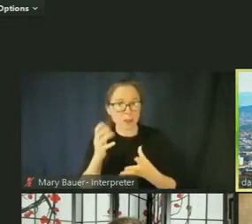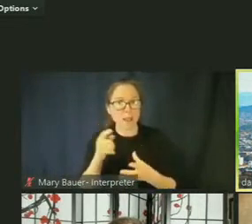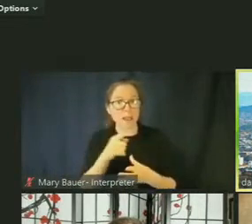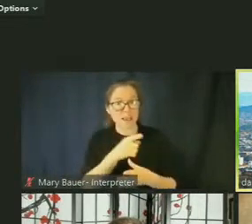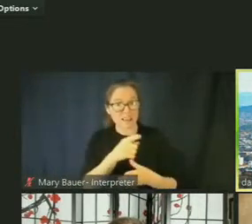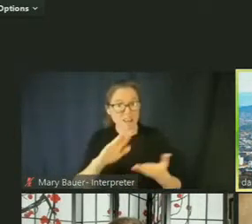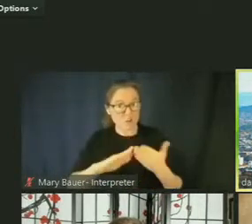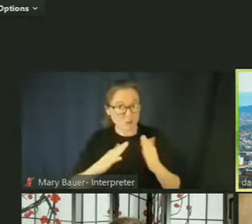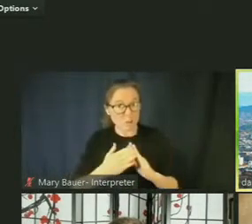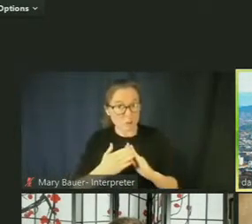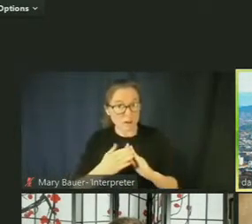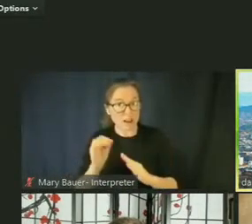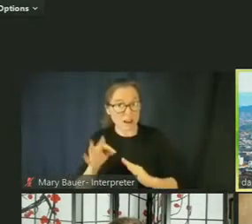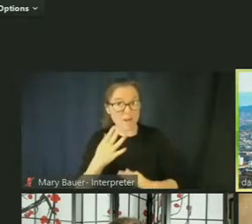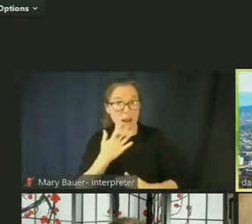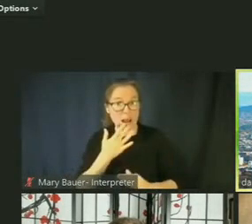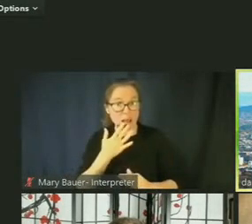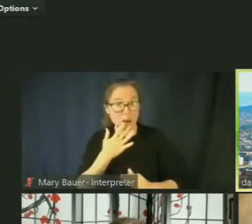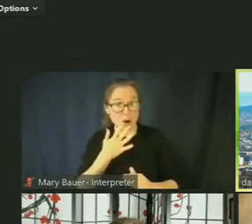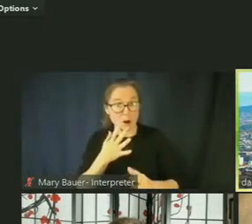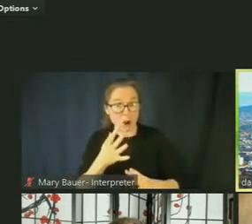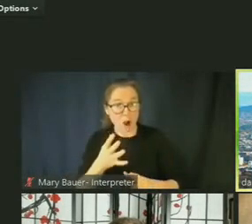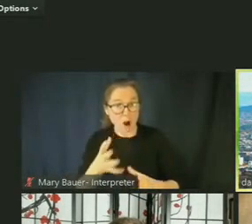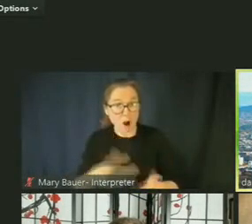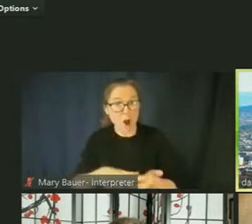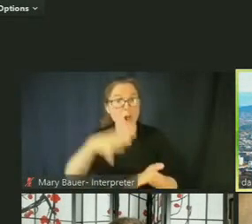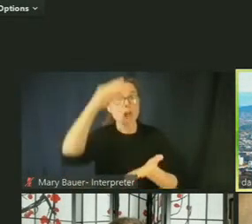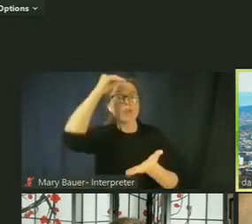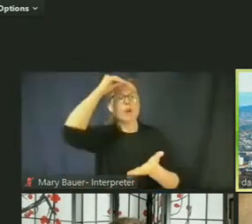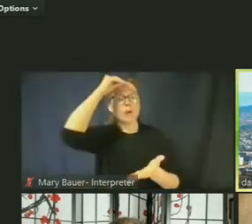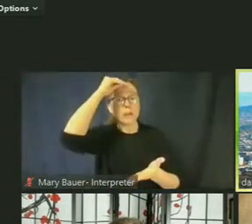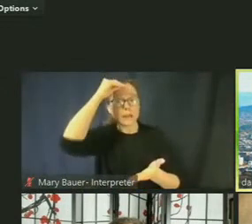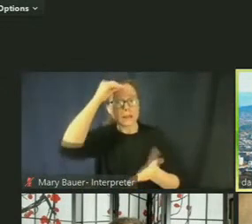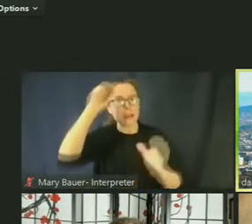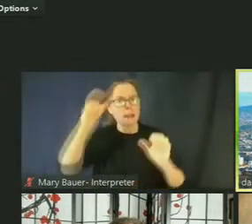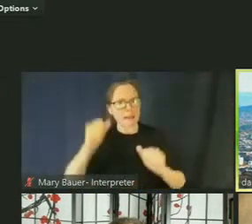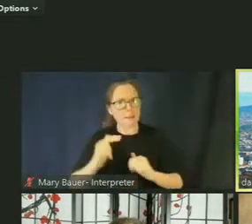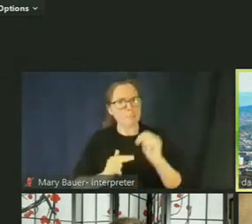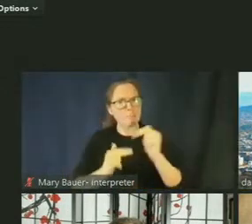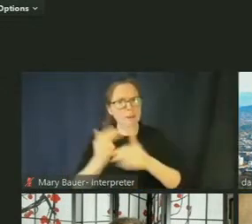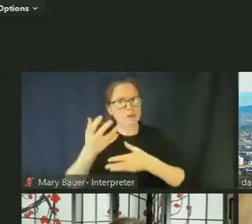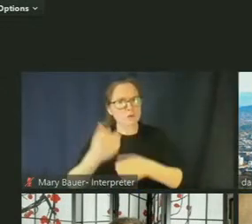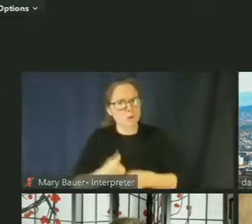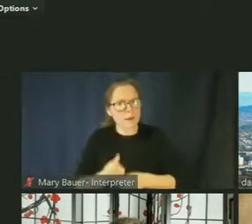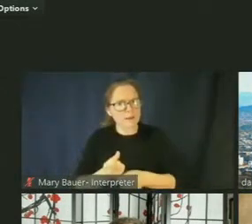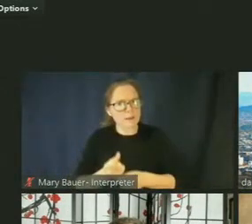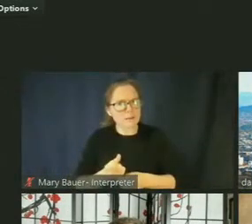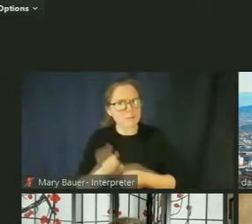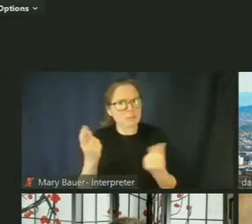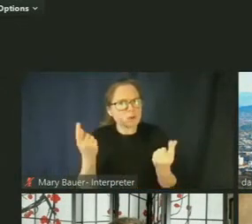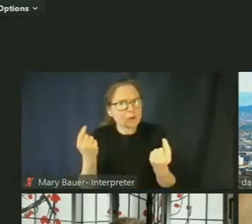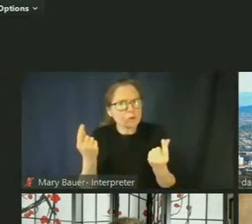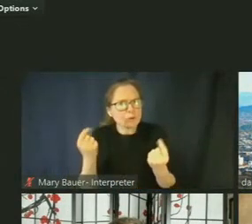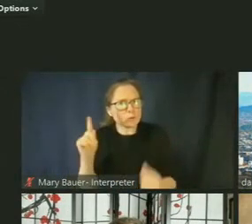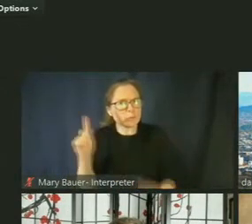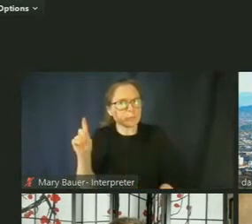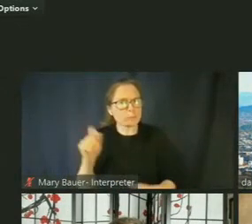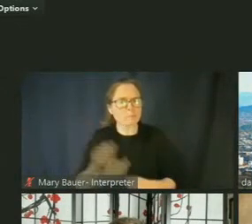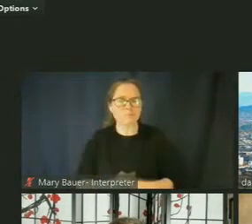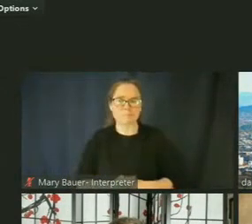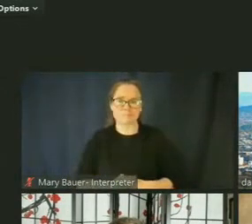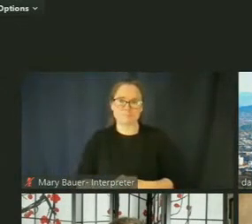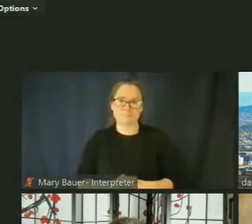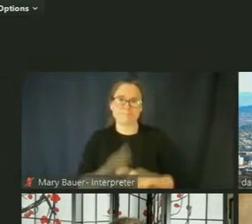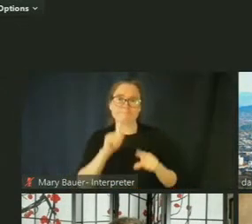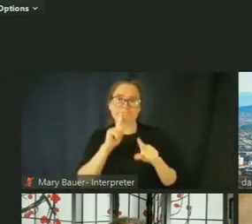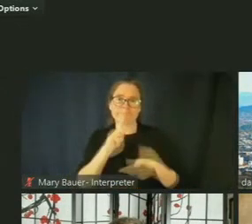of color in a way that's building that trust? So I'll definitely say trust is